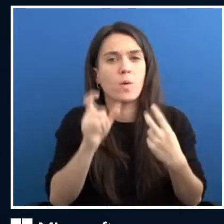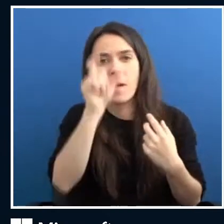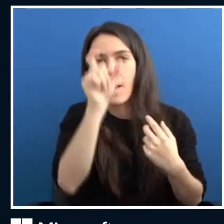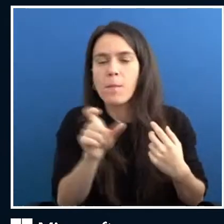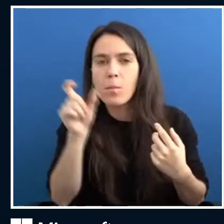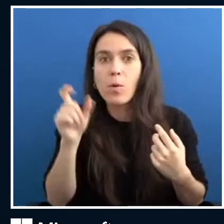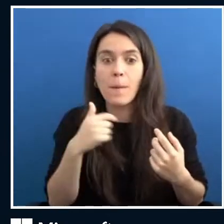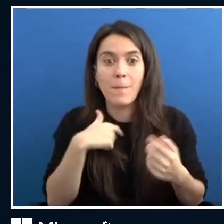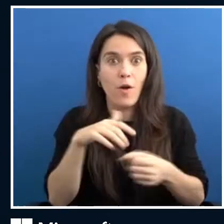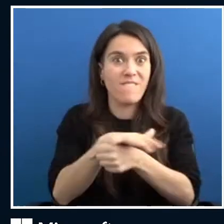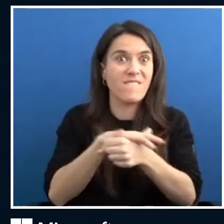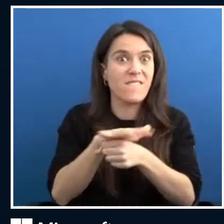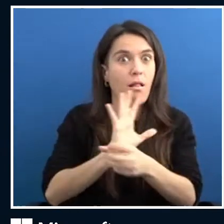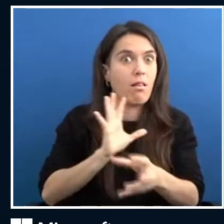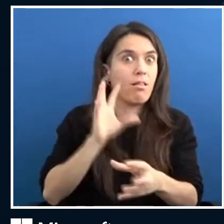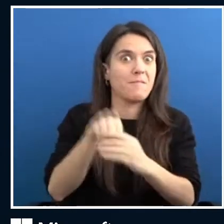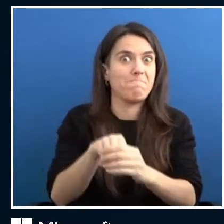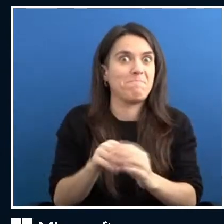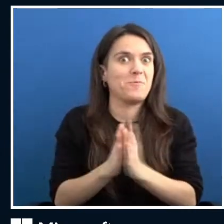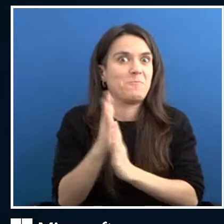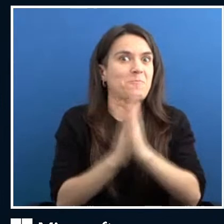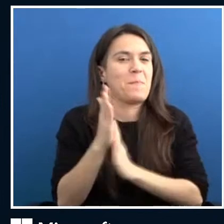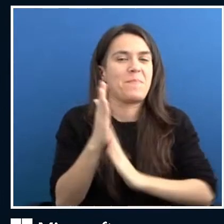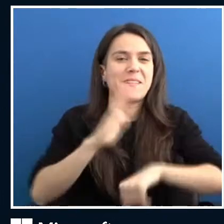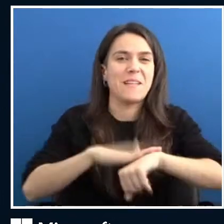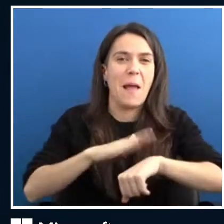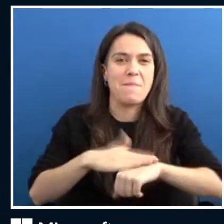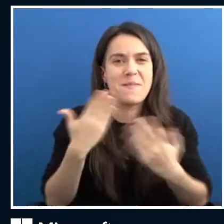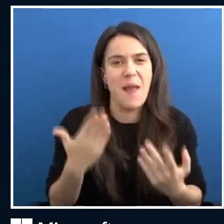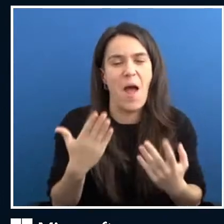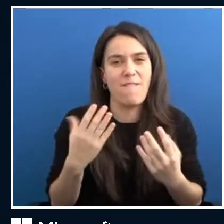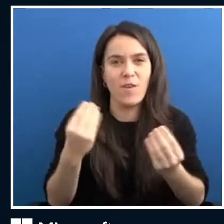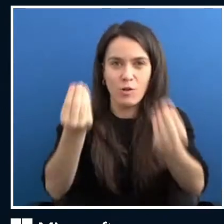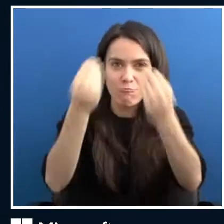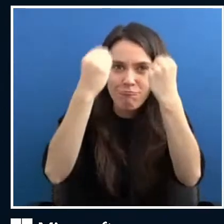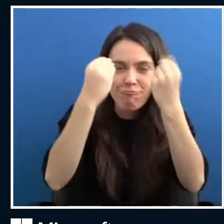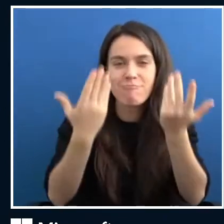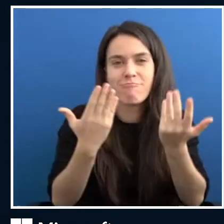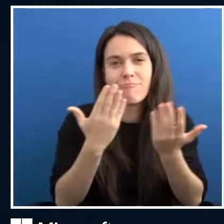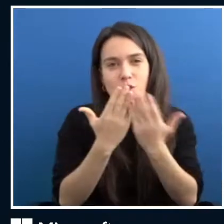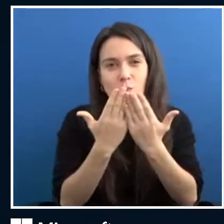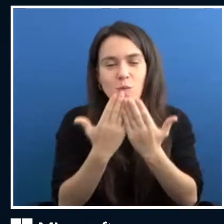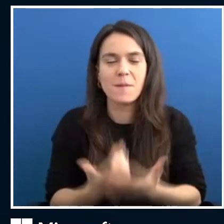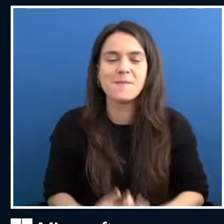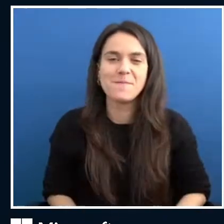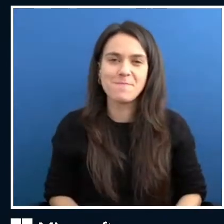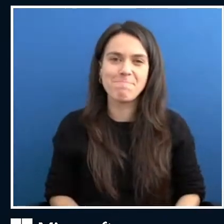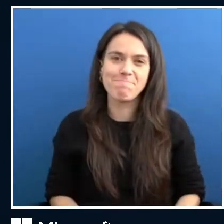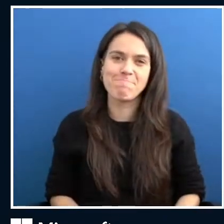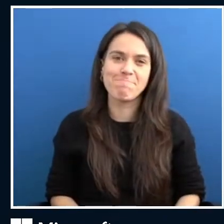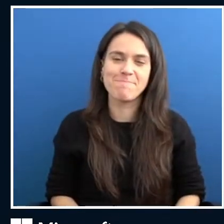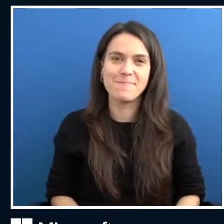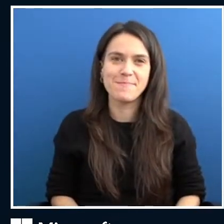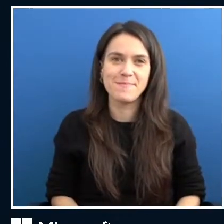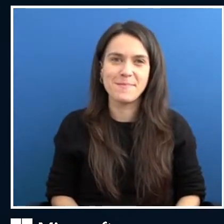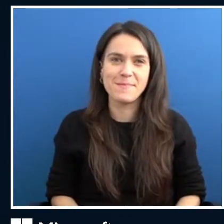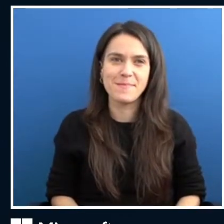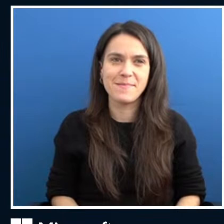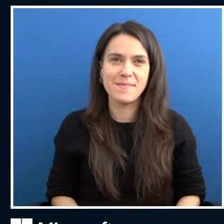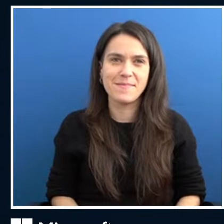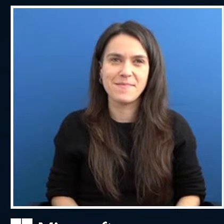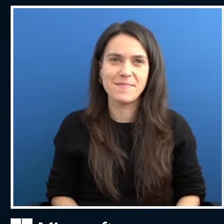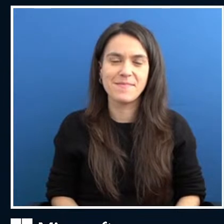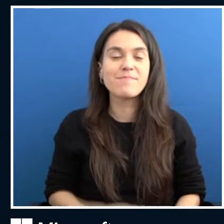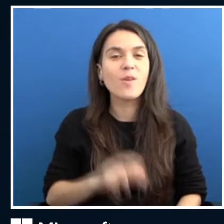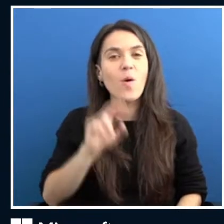it's a really exciting time for students and for industry as well. That's great. So Noah, you've done lots of books around this